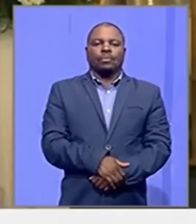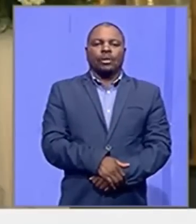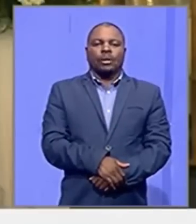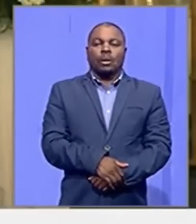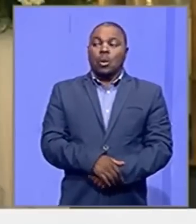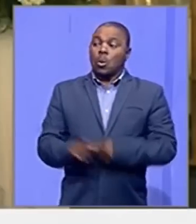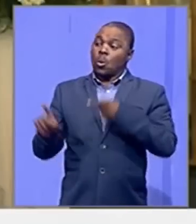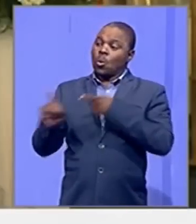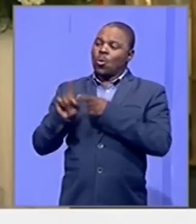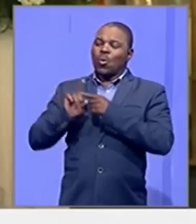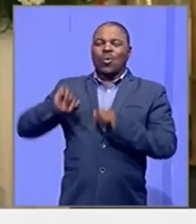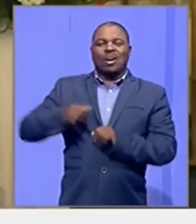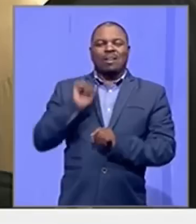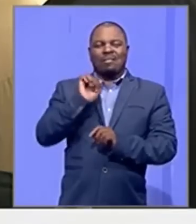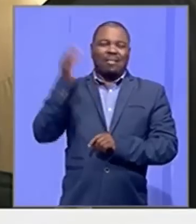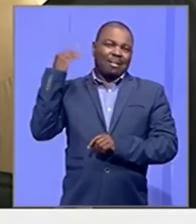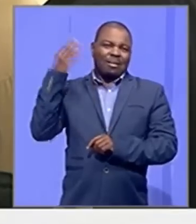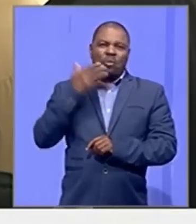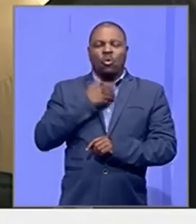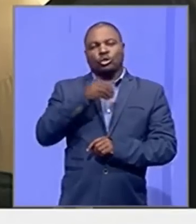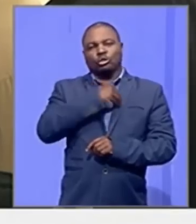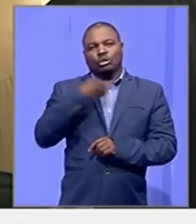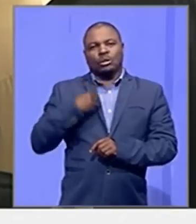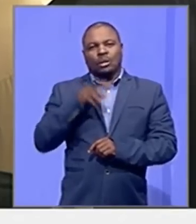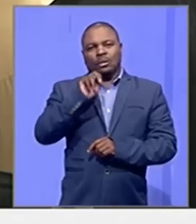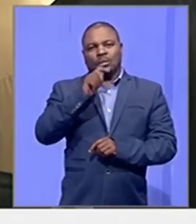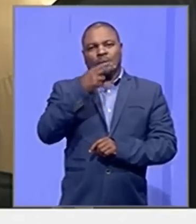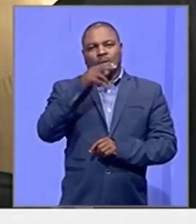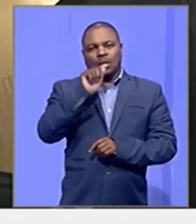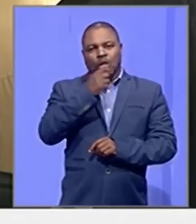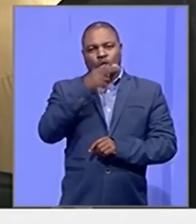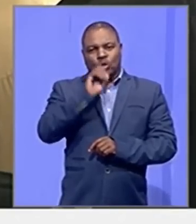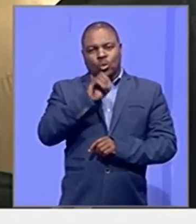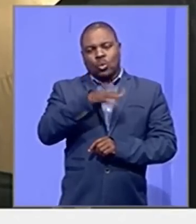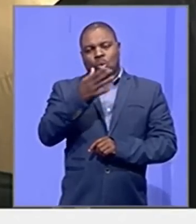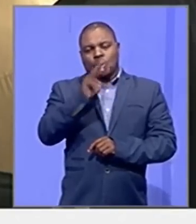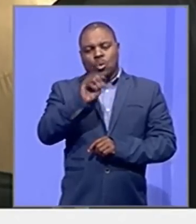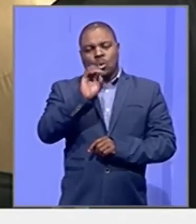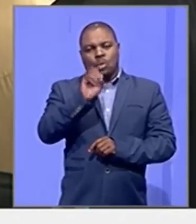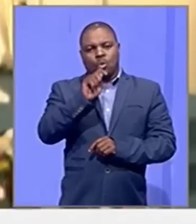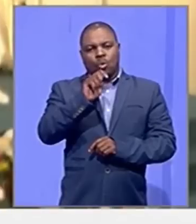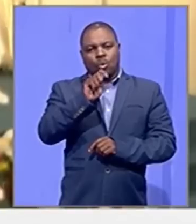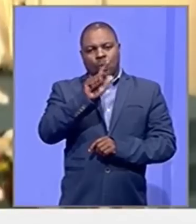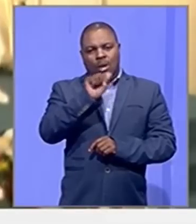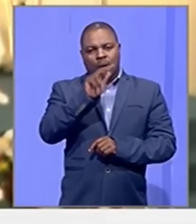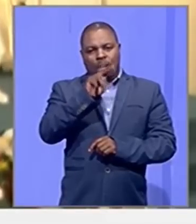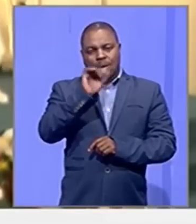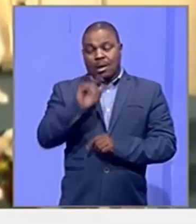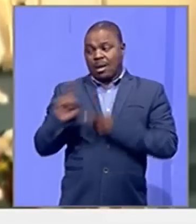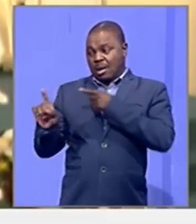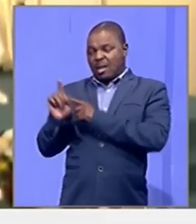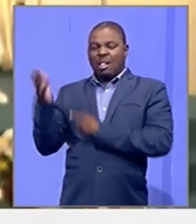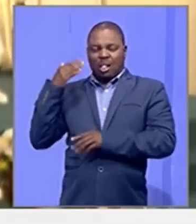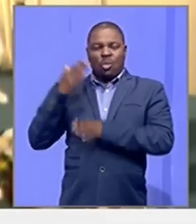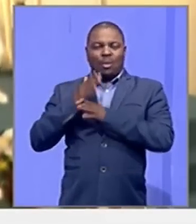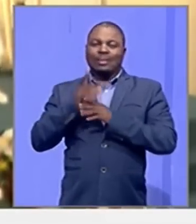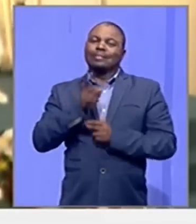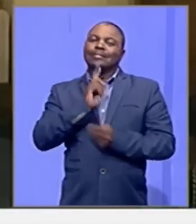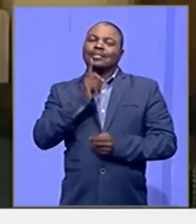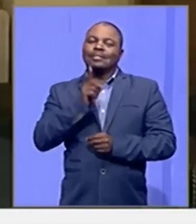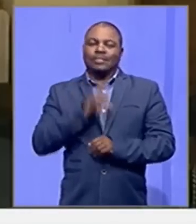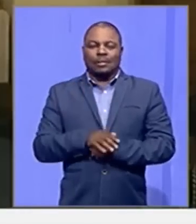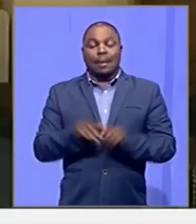Motlana ke mohlologadi wa ngaka Nthato Motlana, gape e be e le morutišigadi magareng ga mešomo e mengwe ya gagwe. E